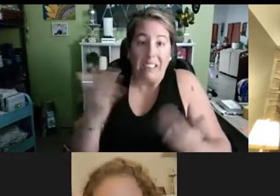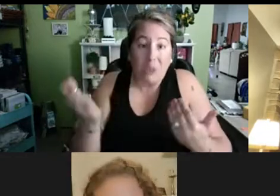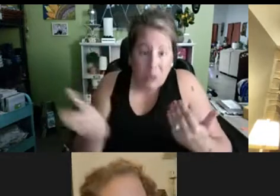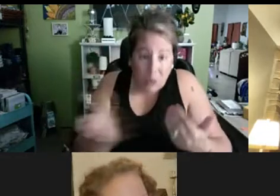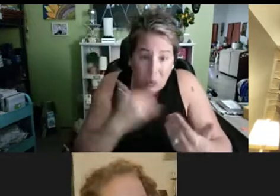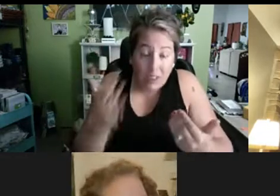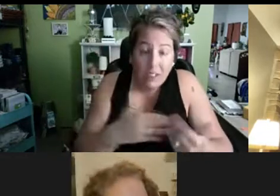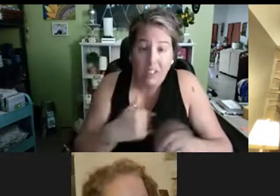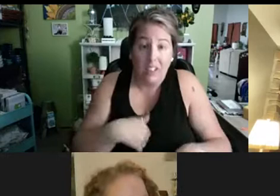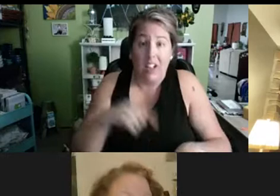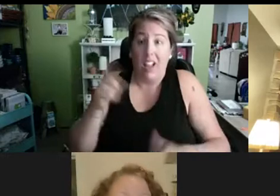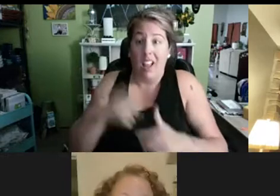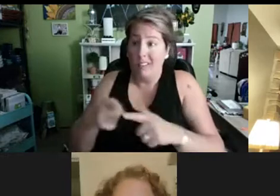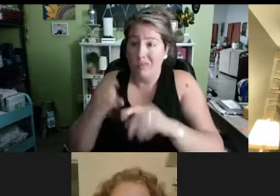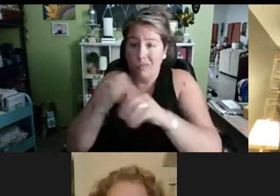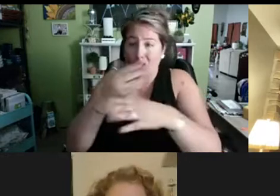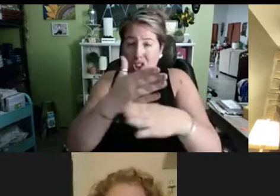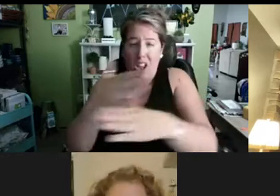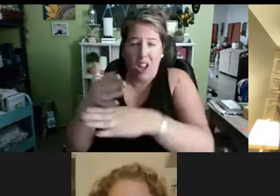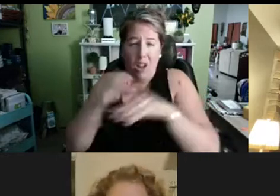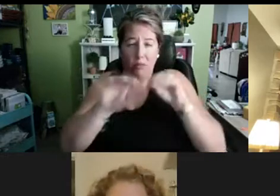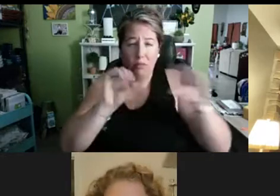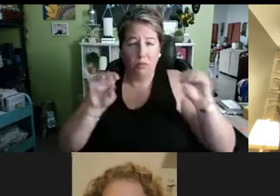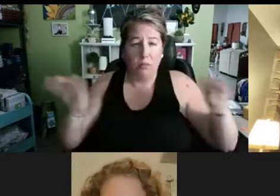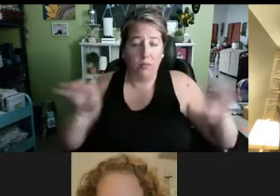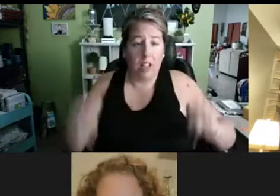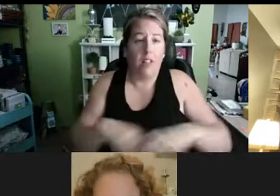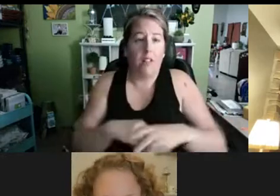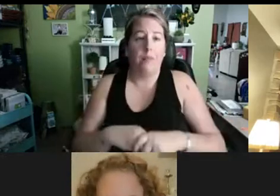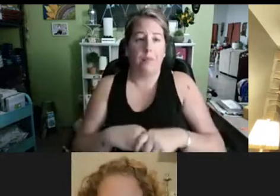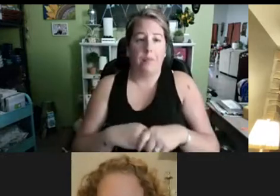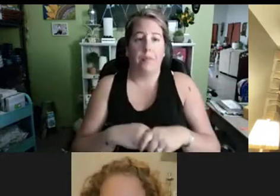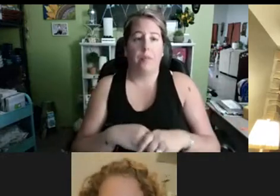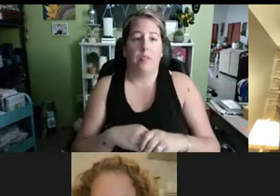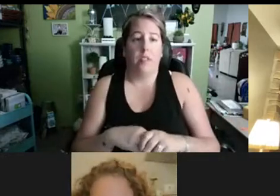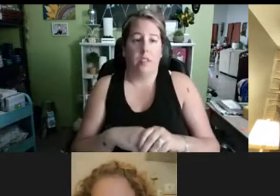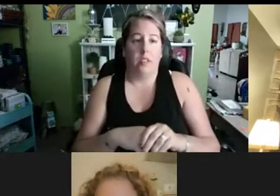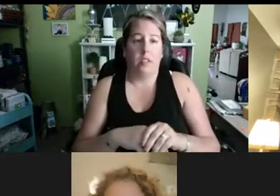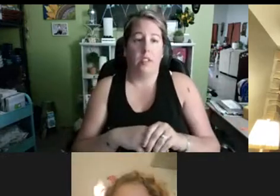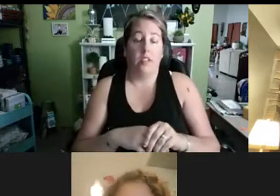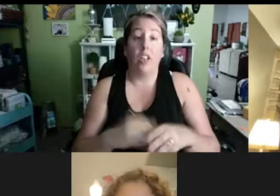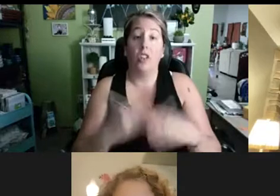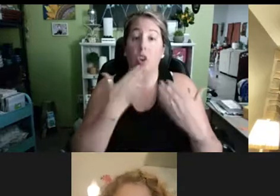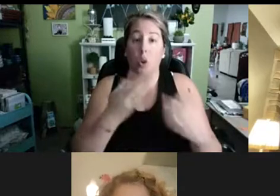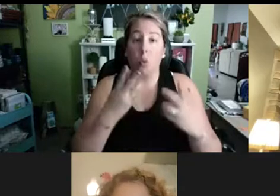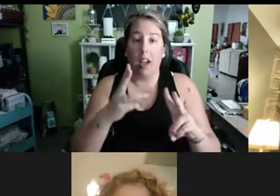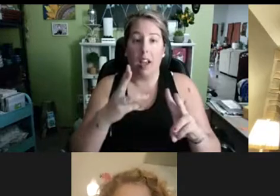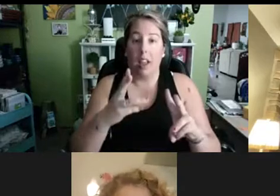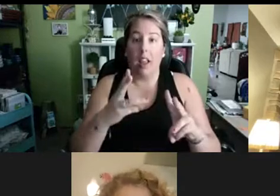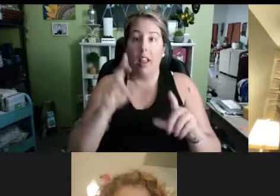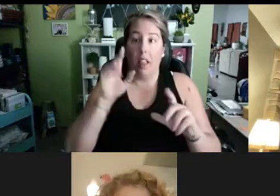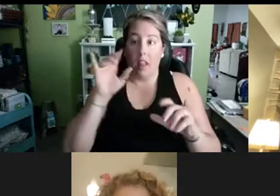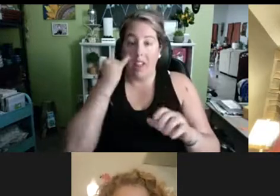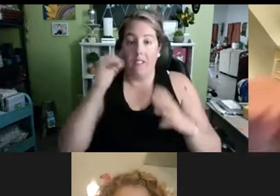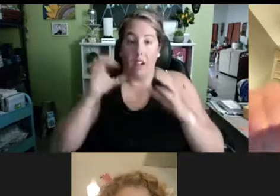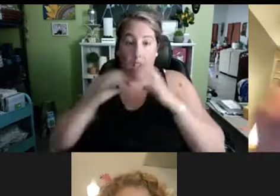family. And it's a really sure way of getting to that party, getting that